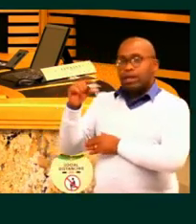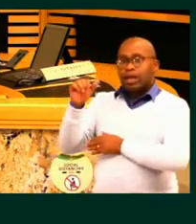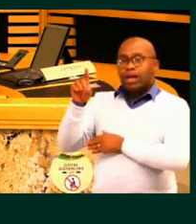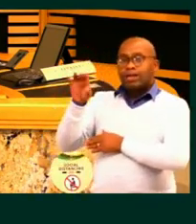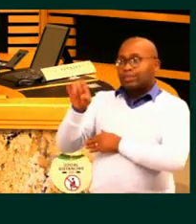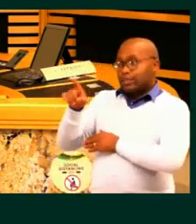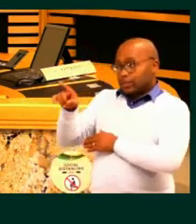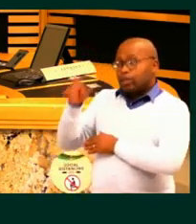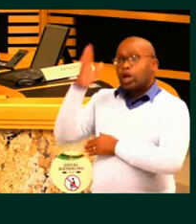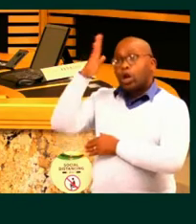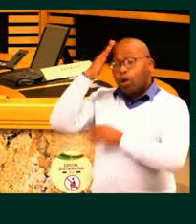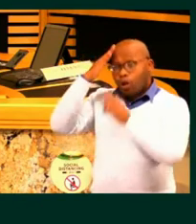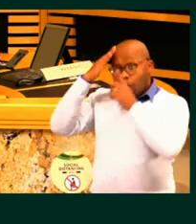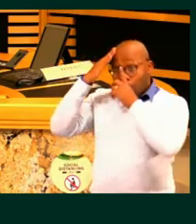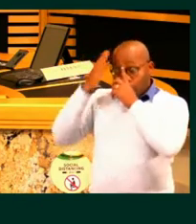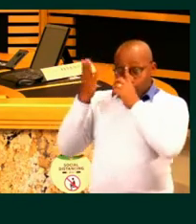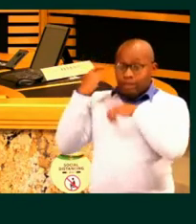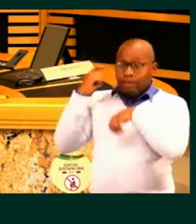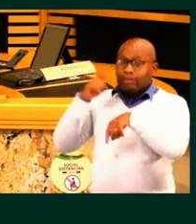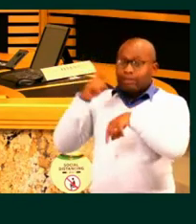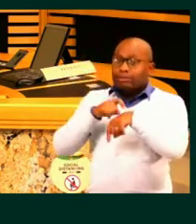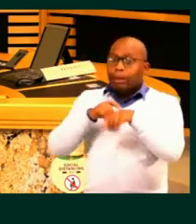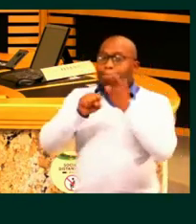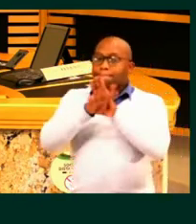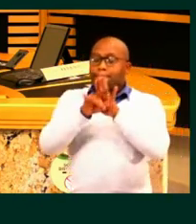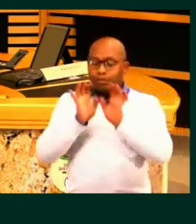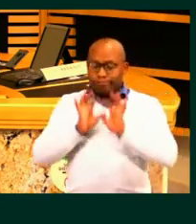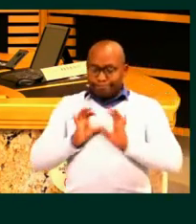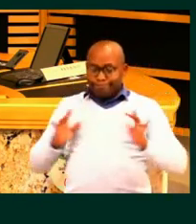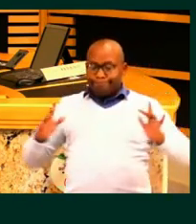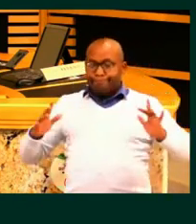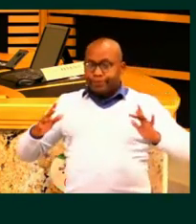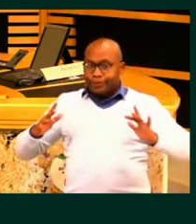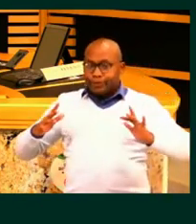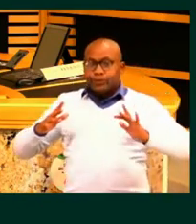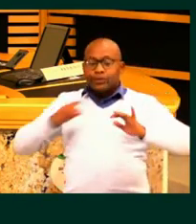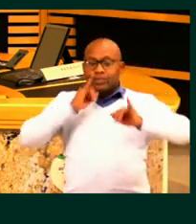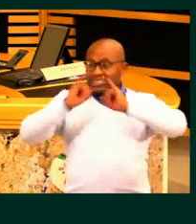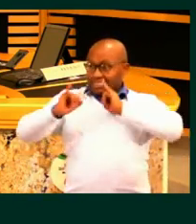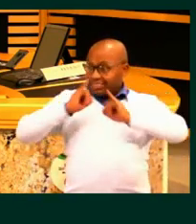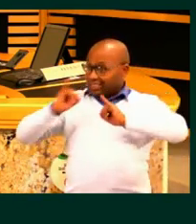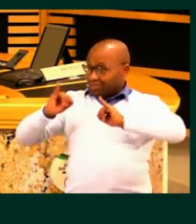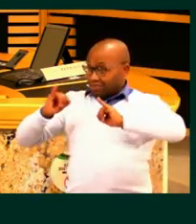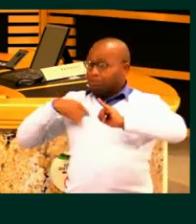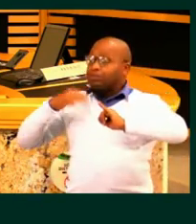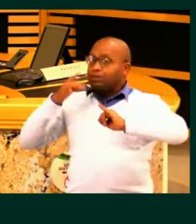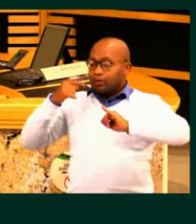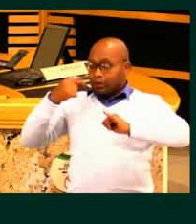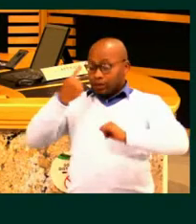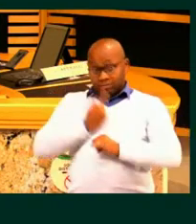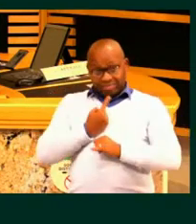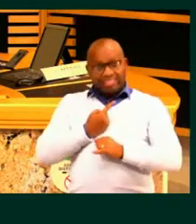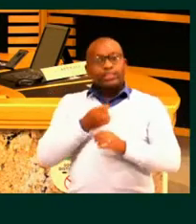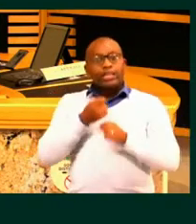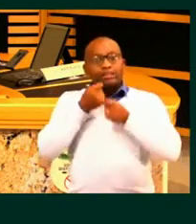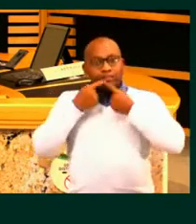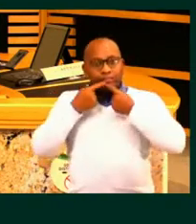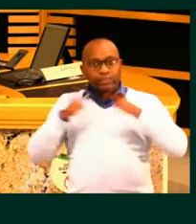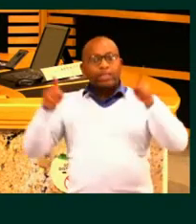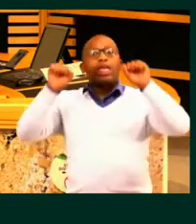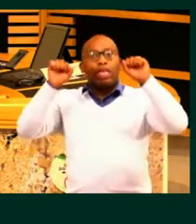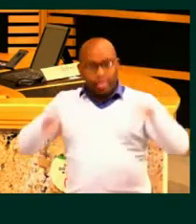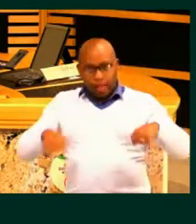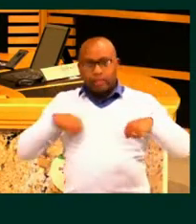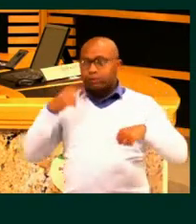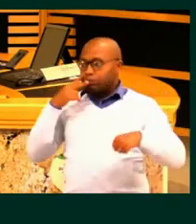midyear briefing he raised concerns about the abuse taking place at Public Schools across our Province as well as special schools the